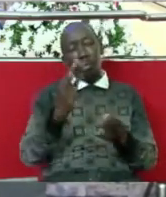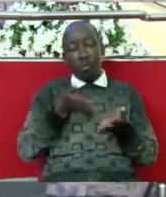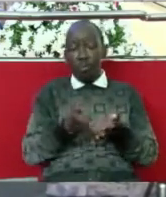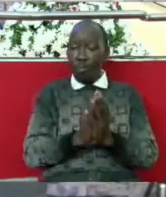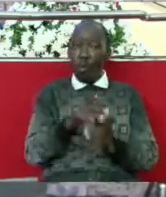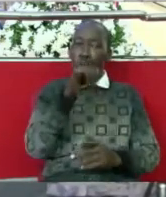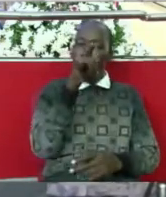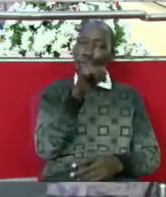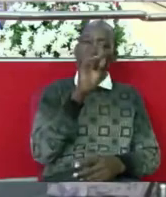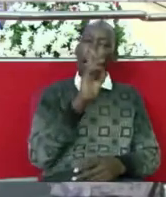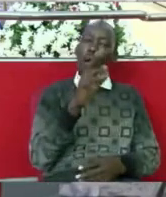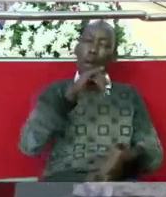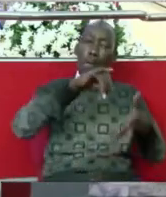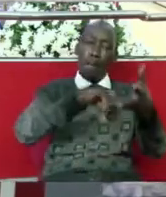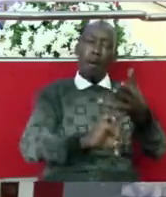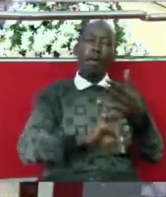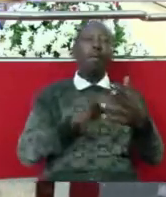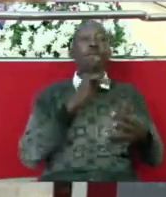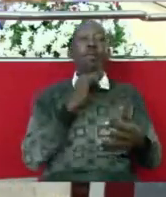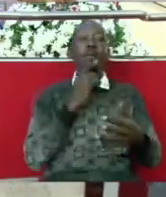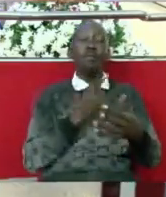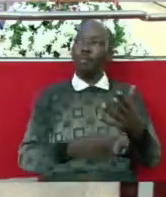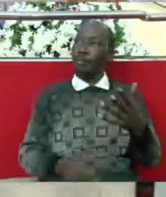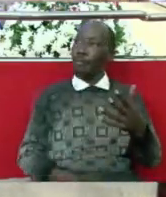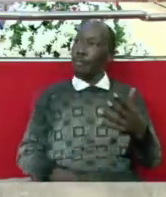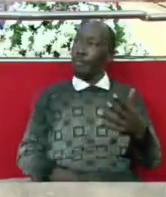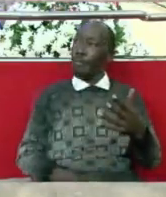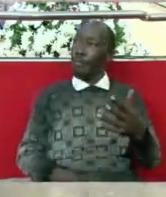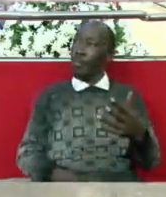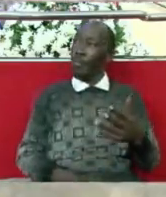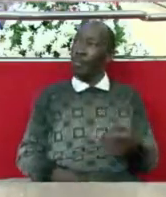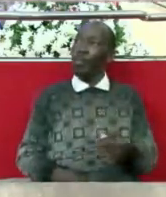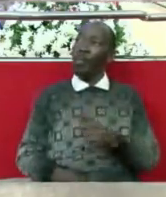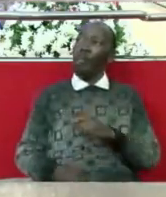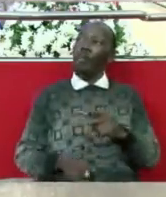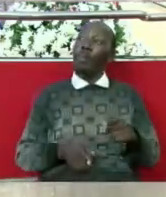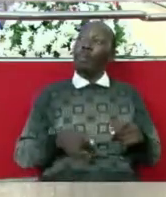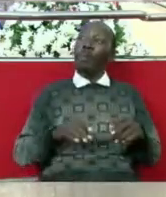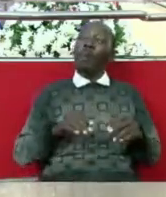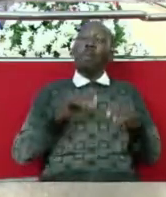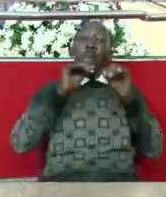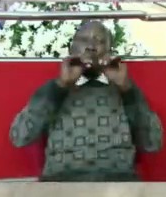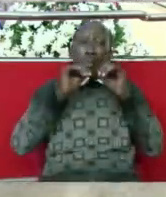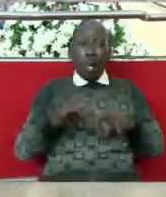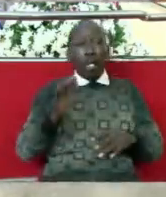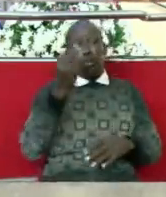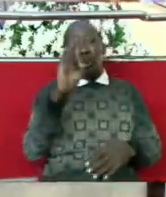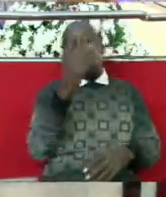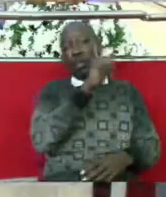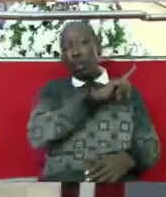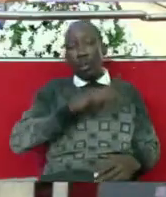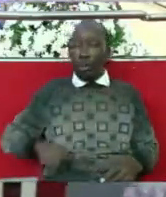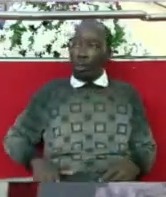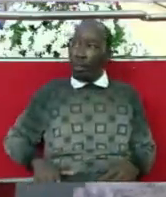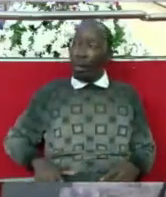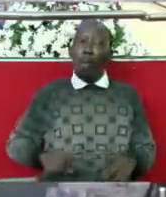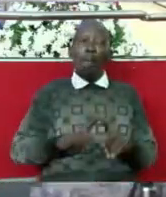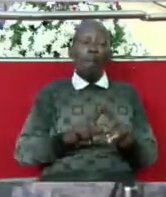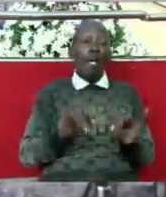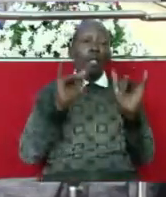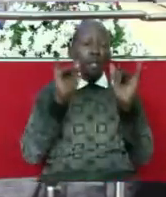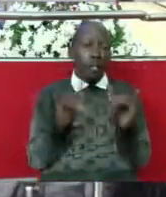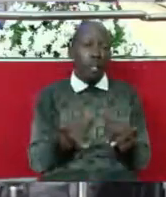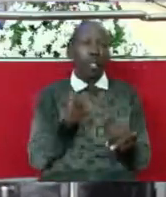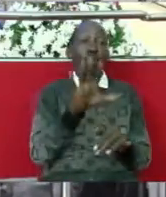You are a married man. Wewe ni mtu mwanaume ambaye umeoa. Blessed of the Lord. Na umebarikiwa na Bwana. But still you